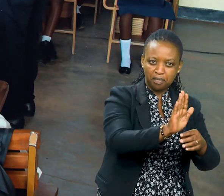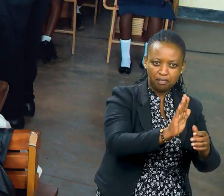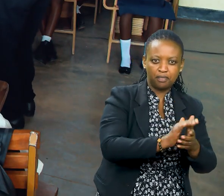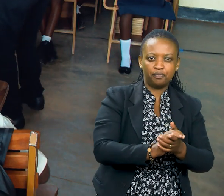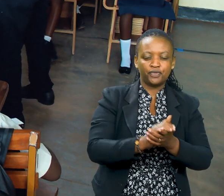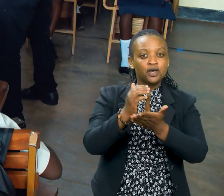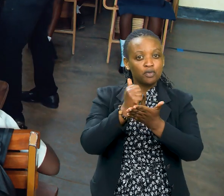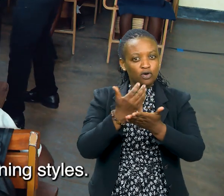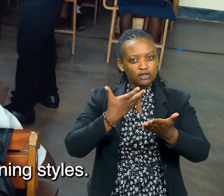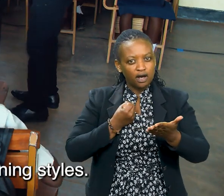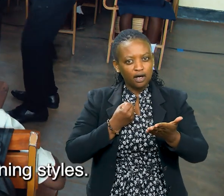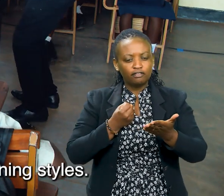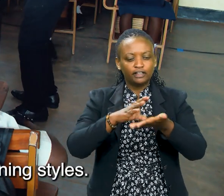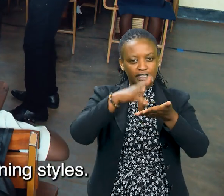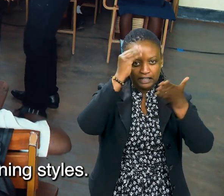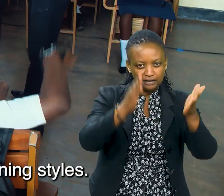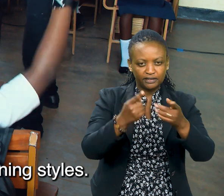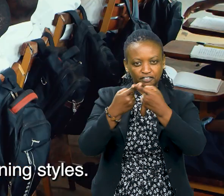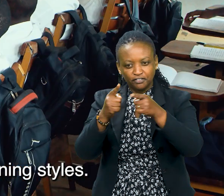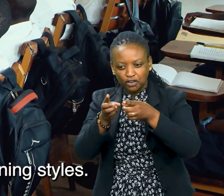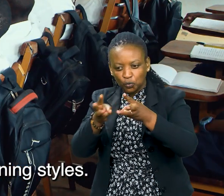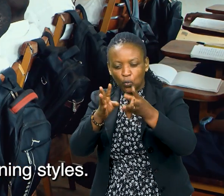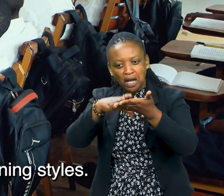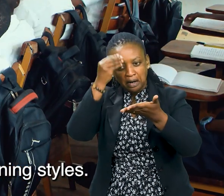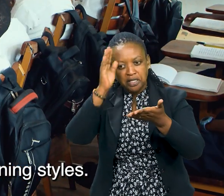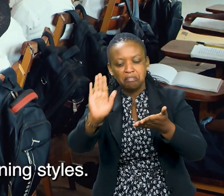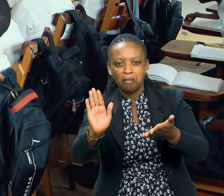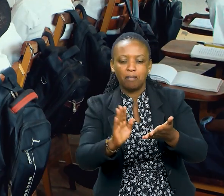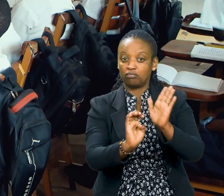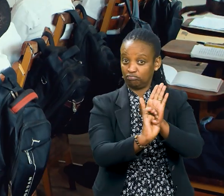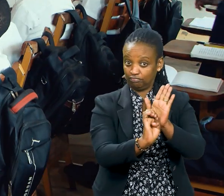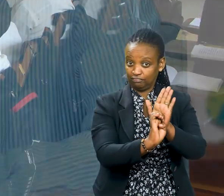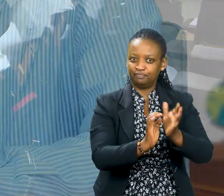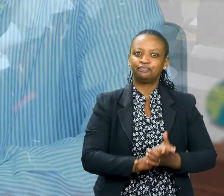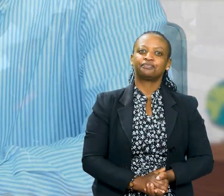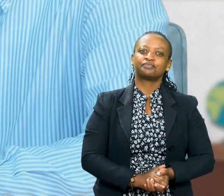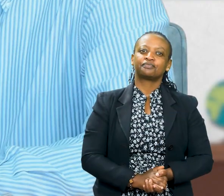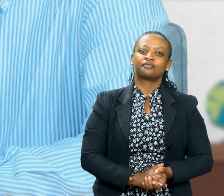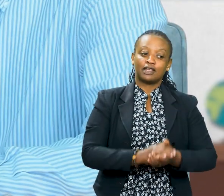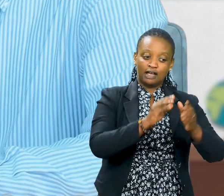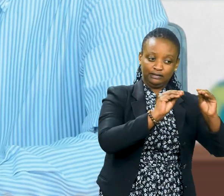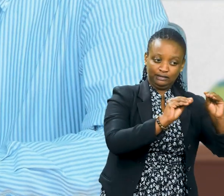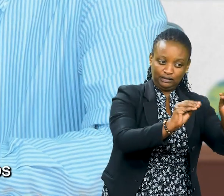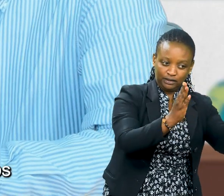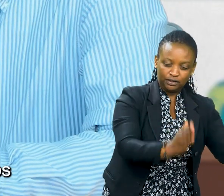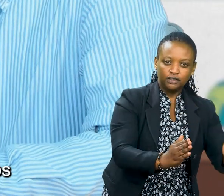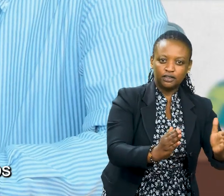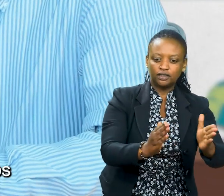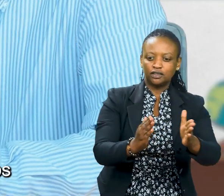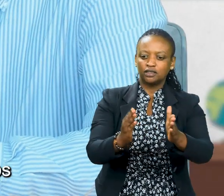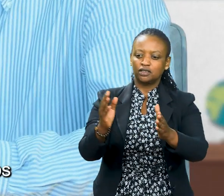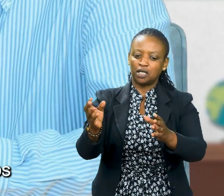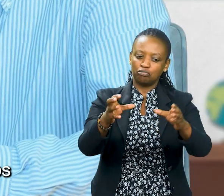styles, because we are having learners with different learning styles. For example, a